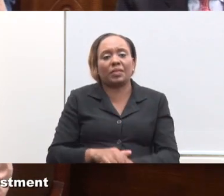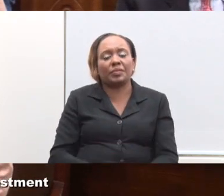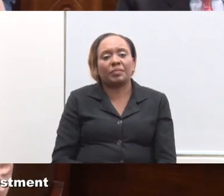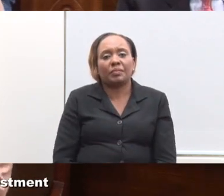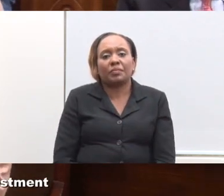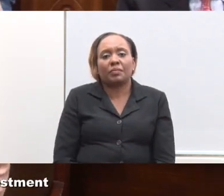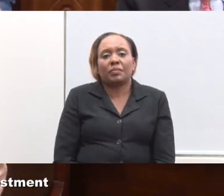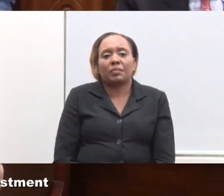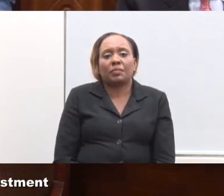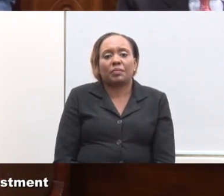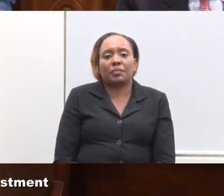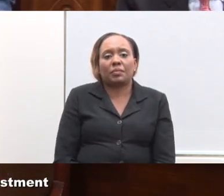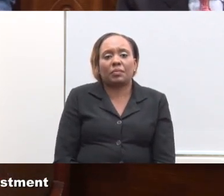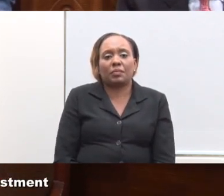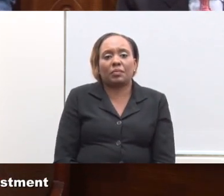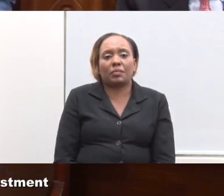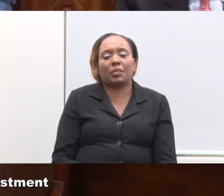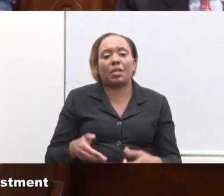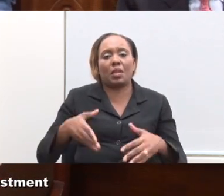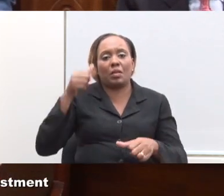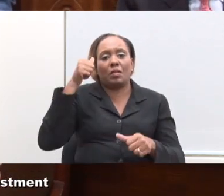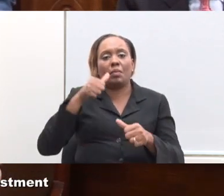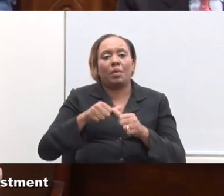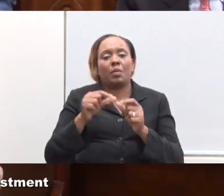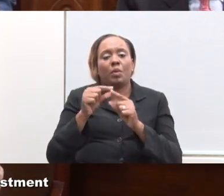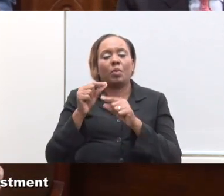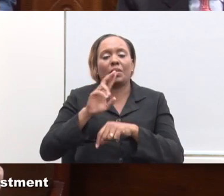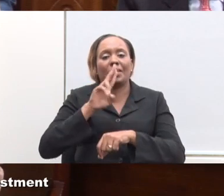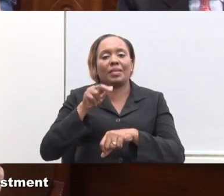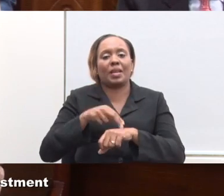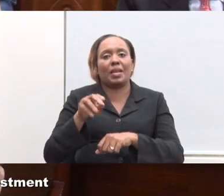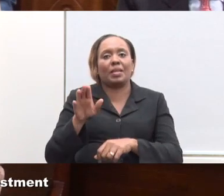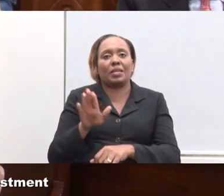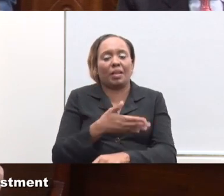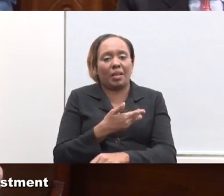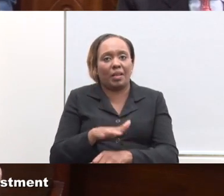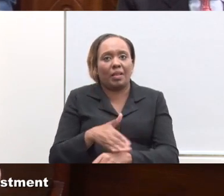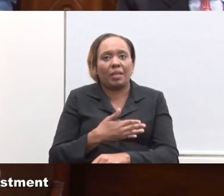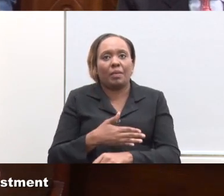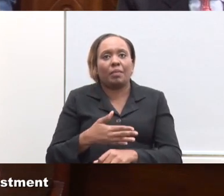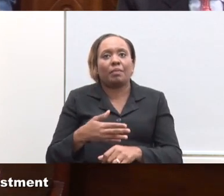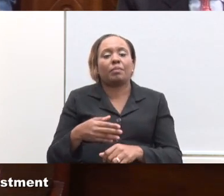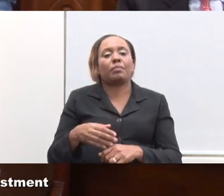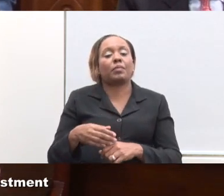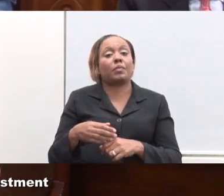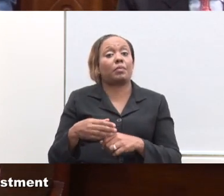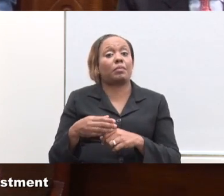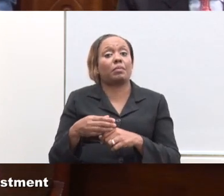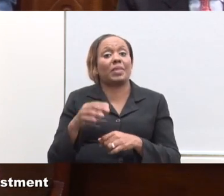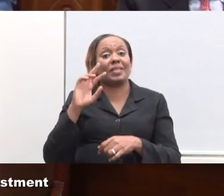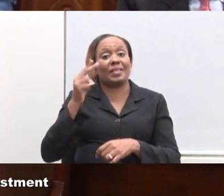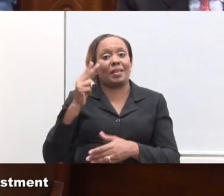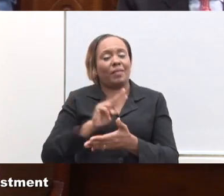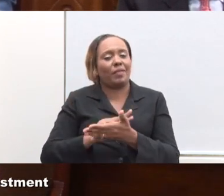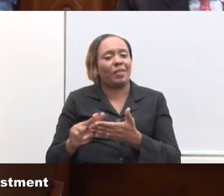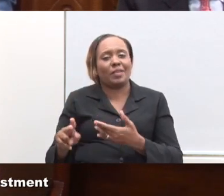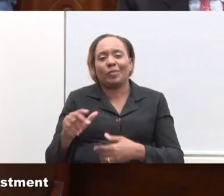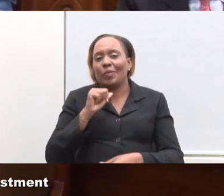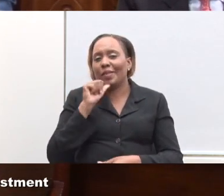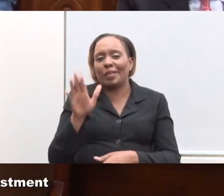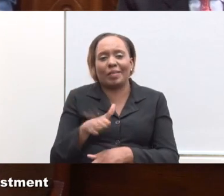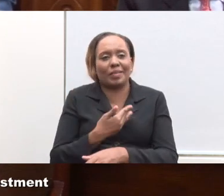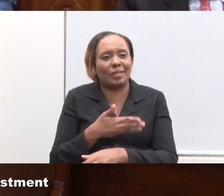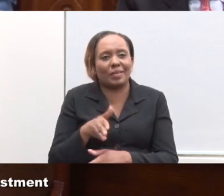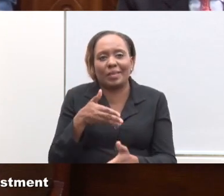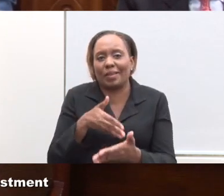let us remember the words of our national anthem, the verse that we don't sing often, but the verse that roots us